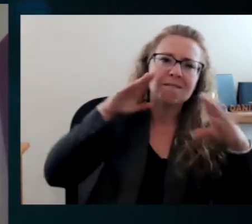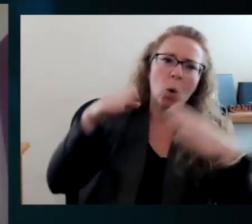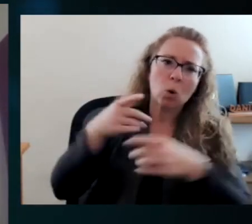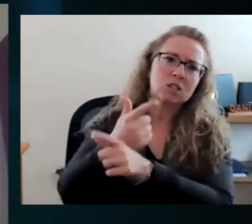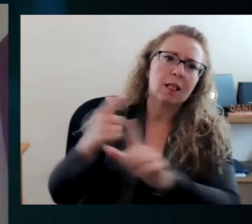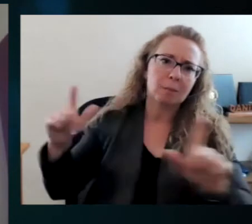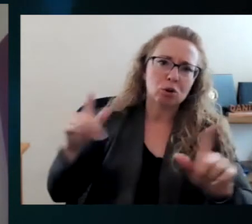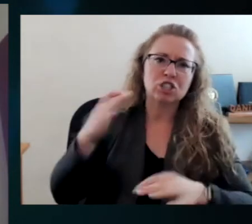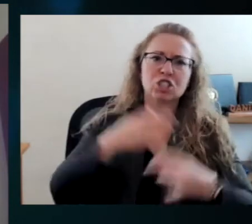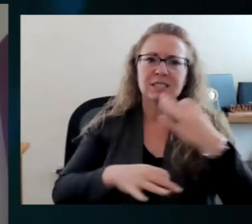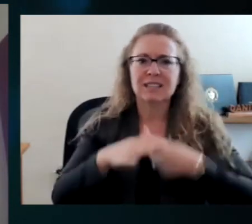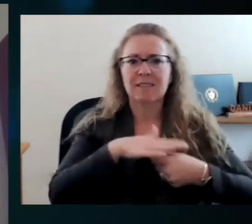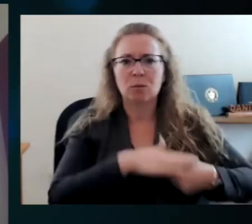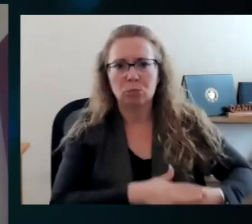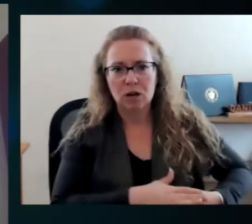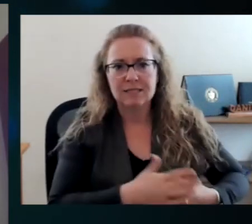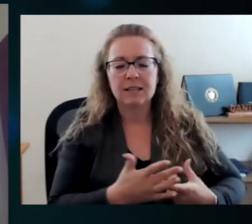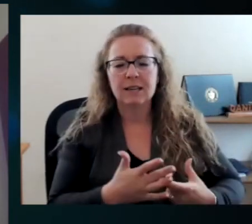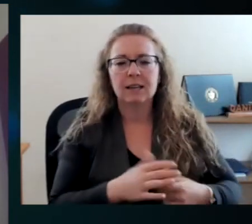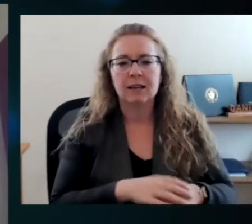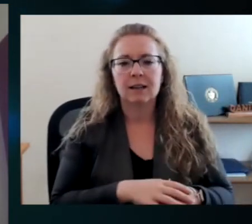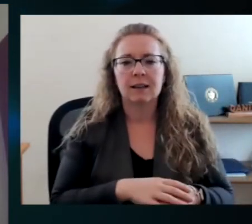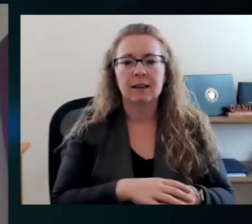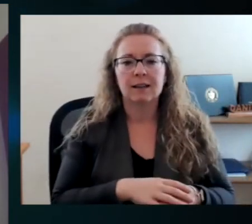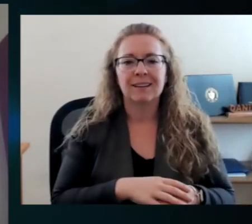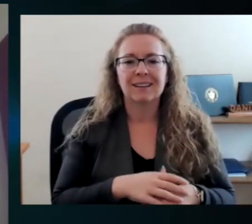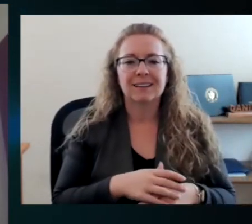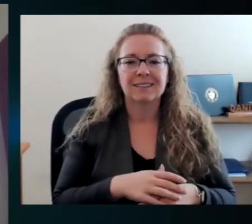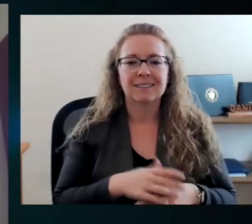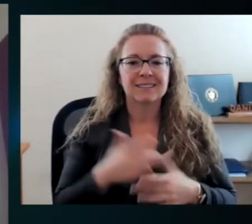being a lot less burdensome.